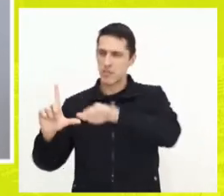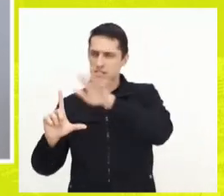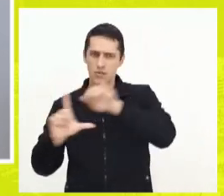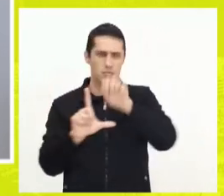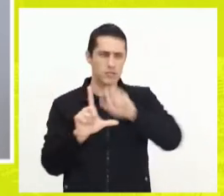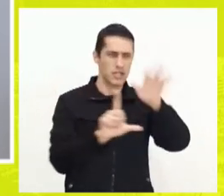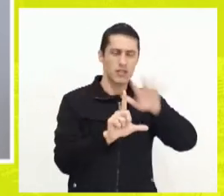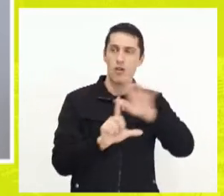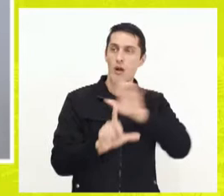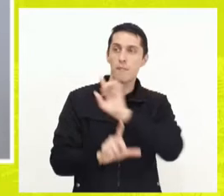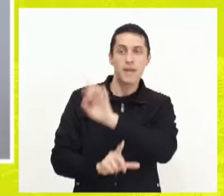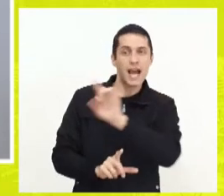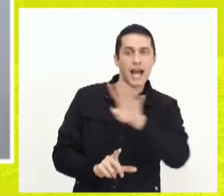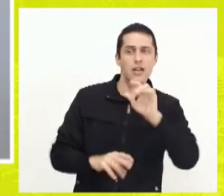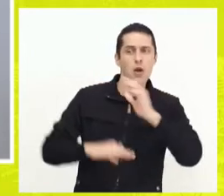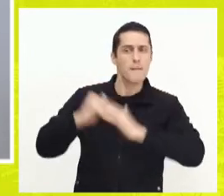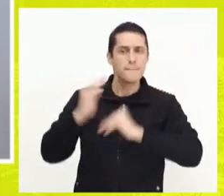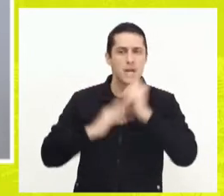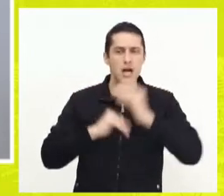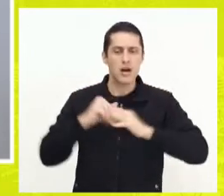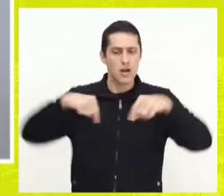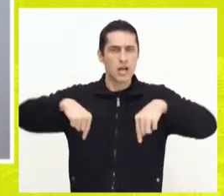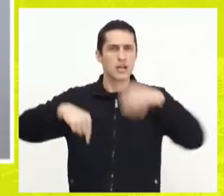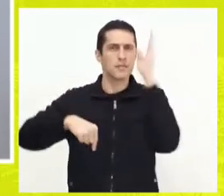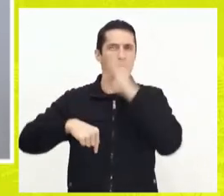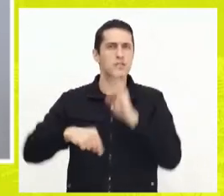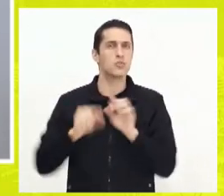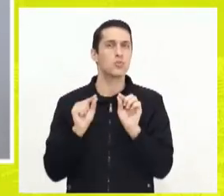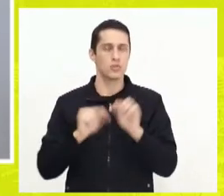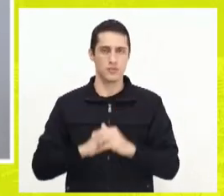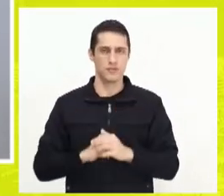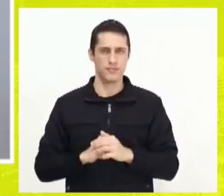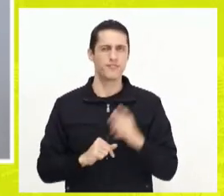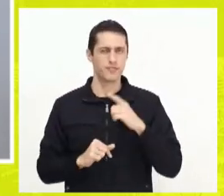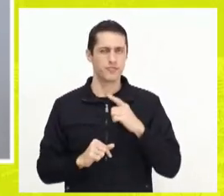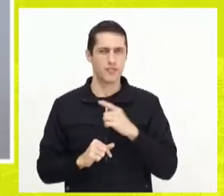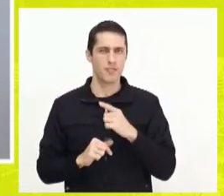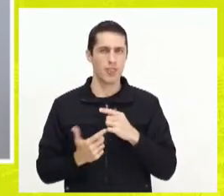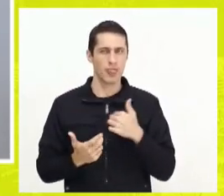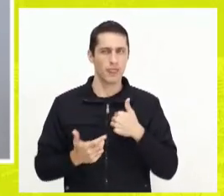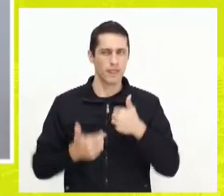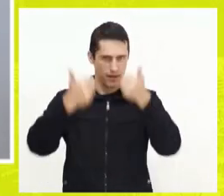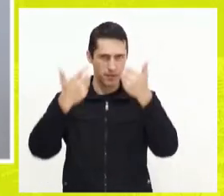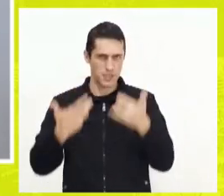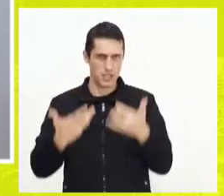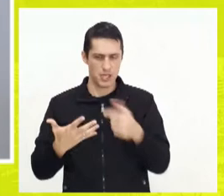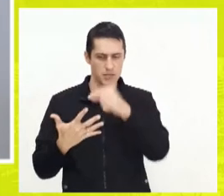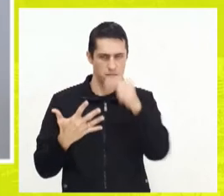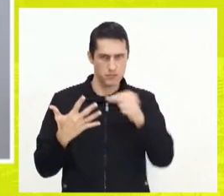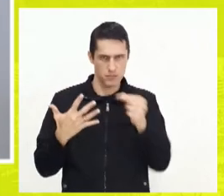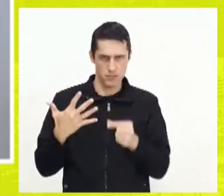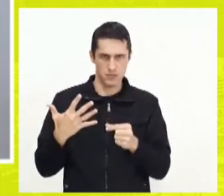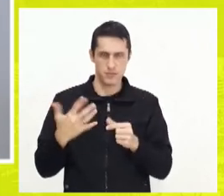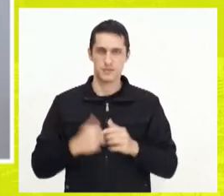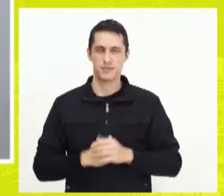within what they do in brazil i'm going to highlight a few briefly